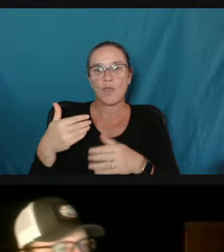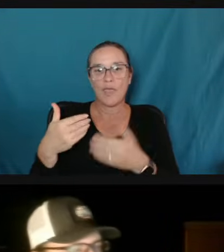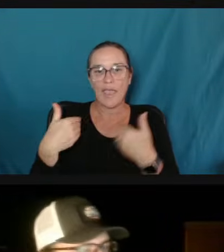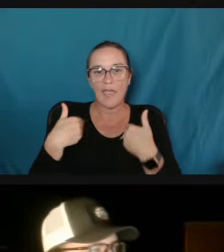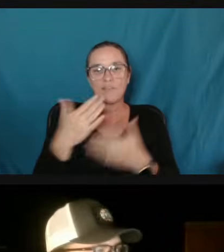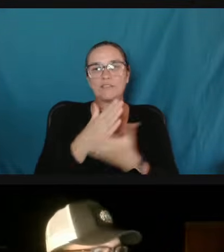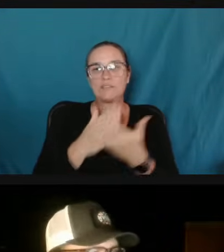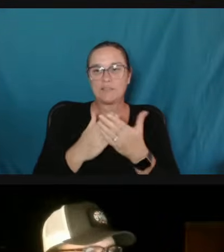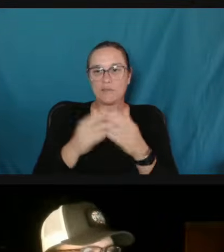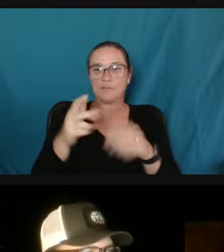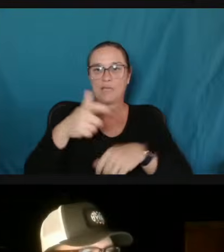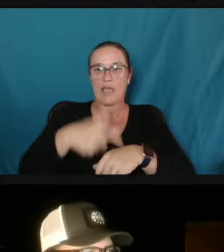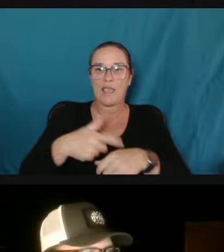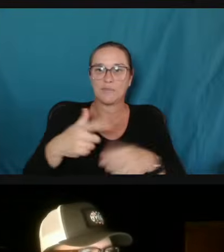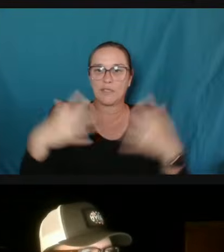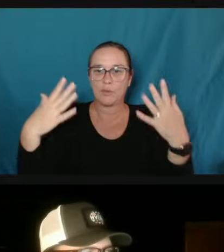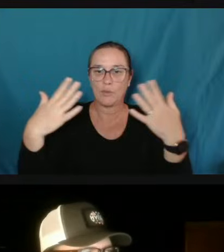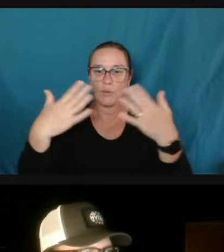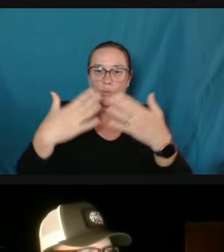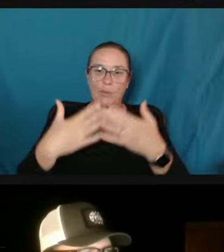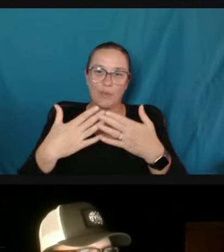is also coming between the camera.